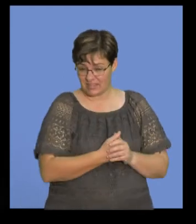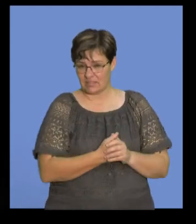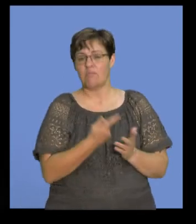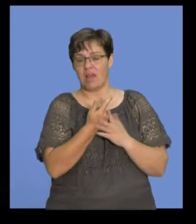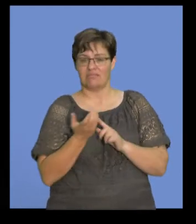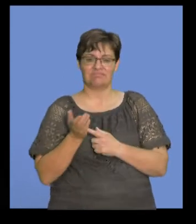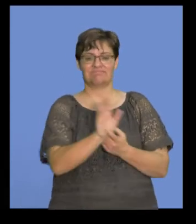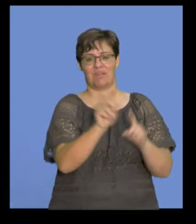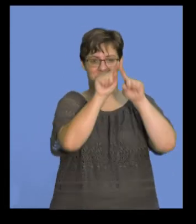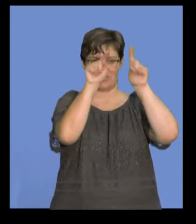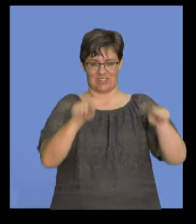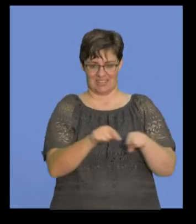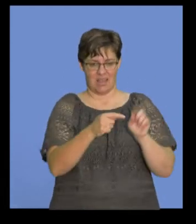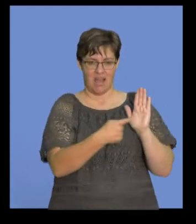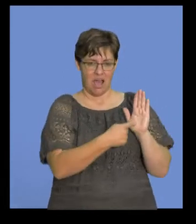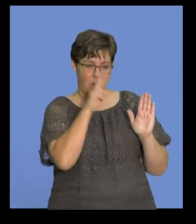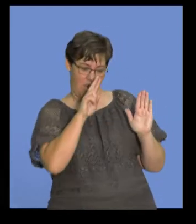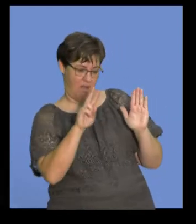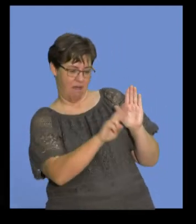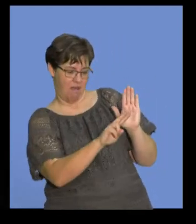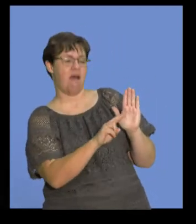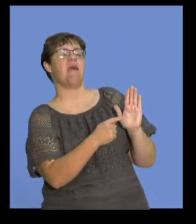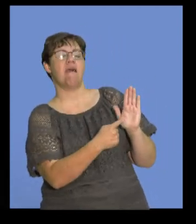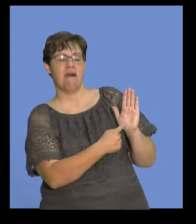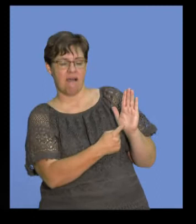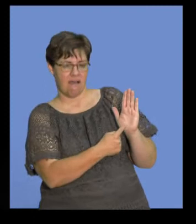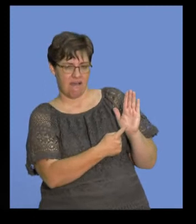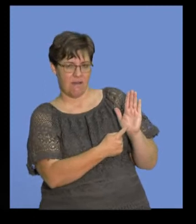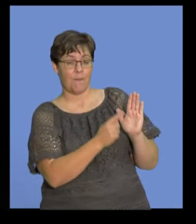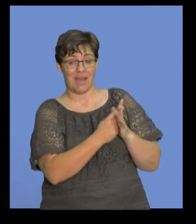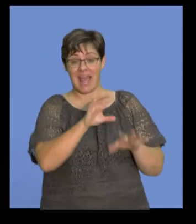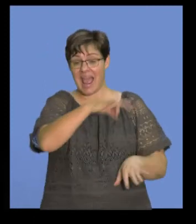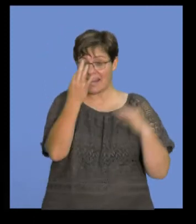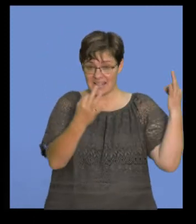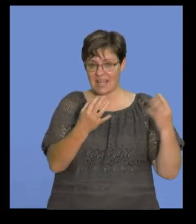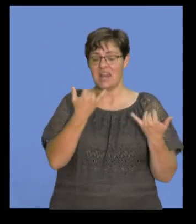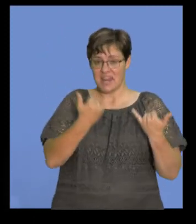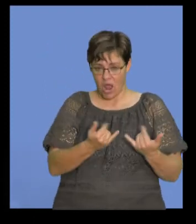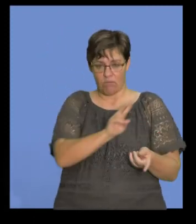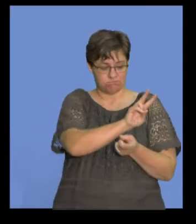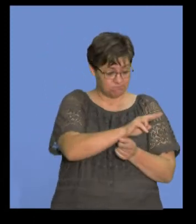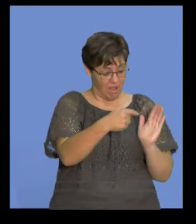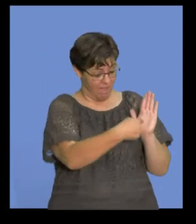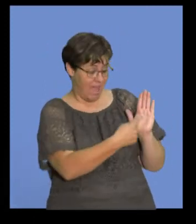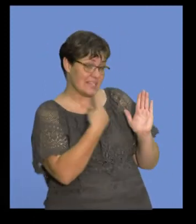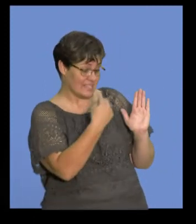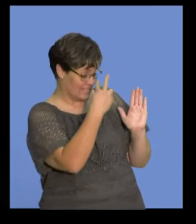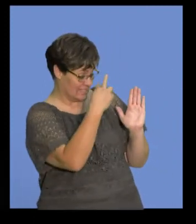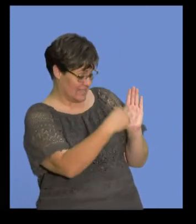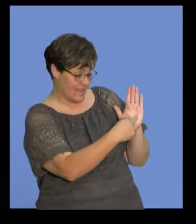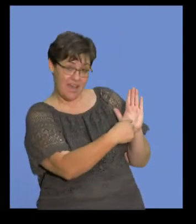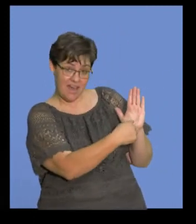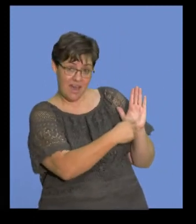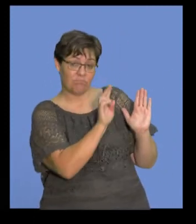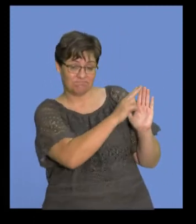an illustration which is visual, but an analysis is using words to state what you've seen